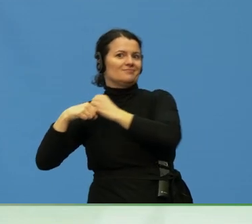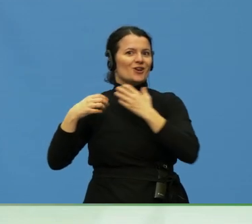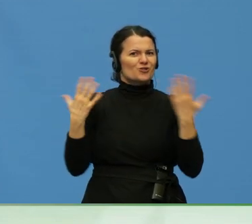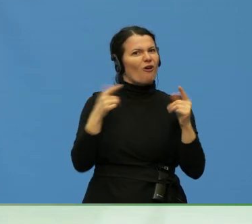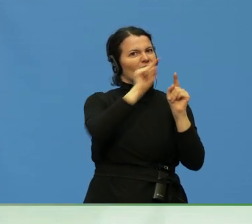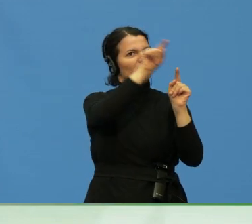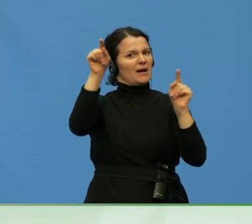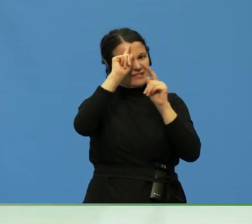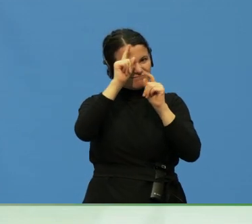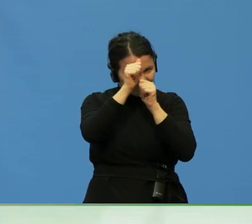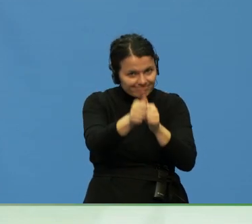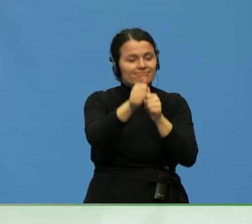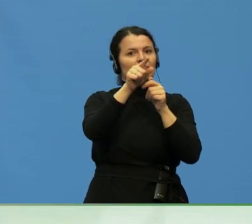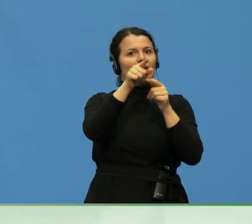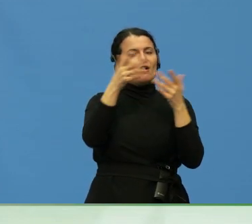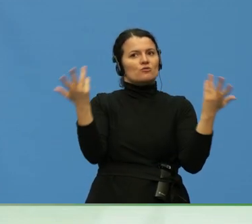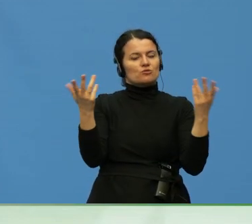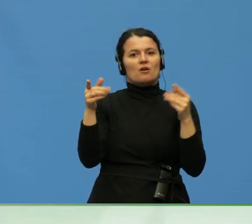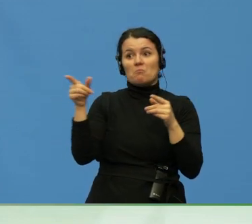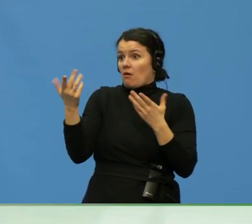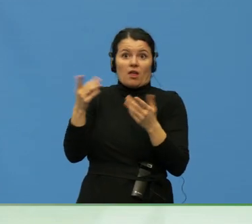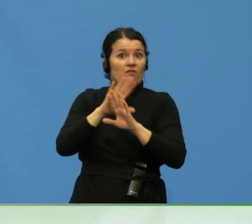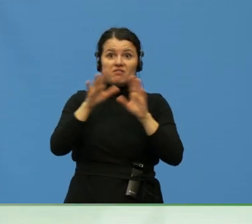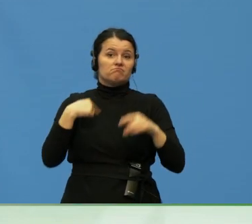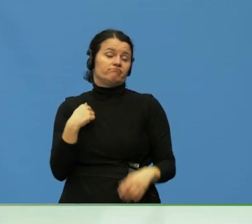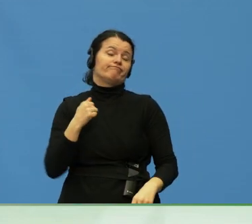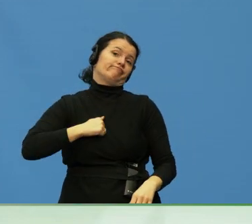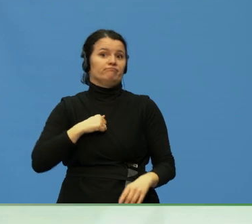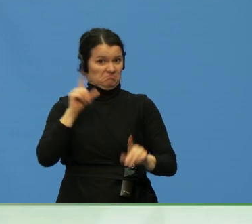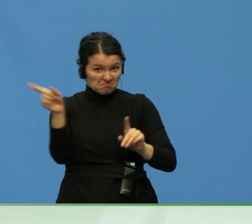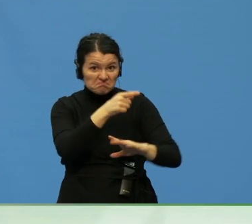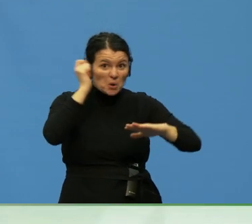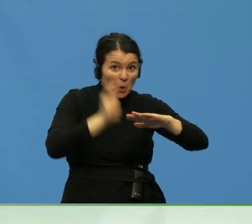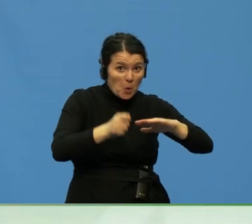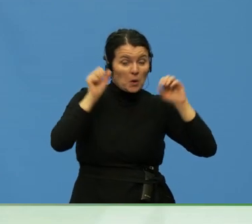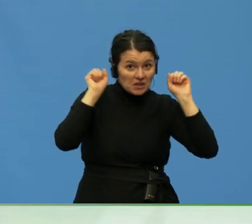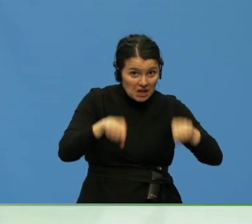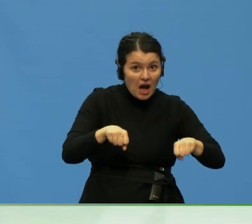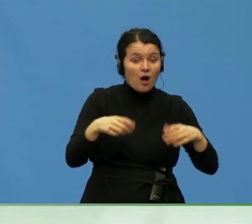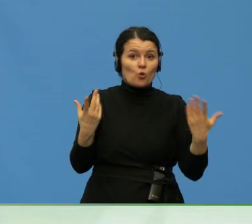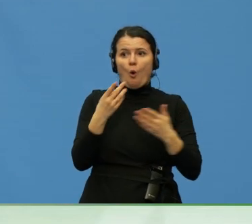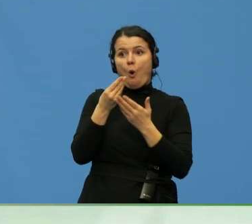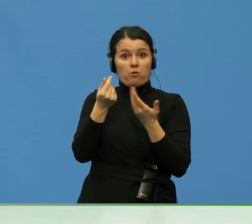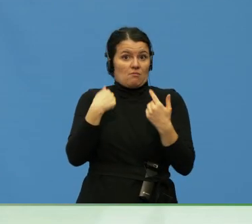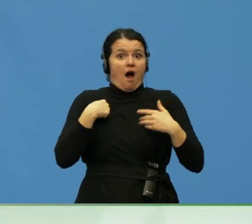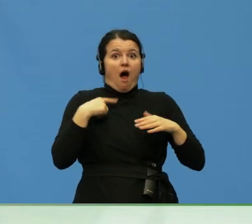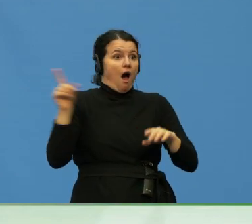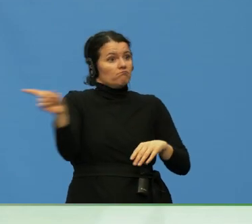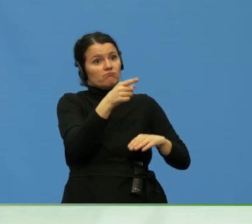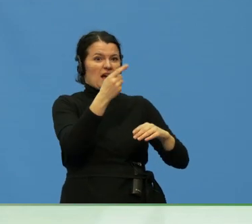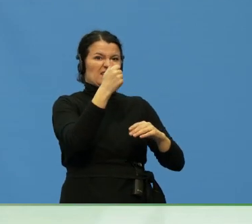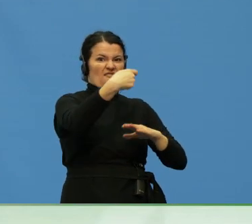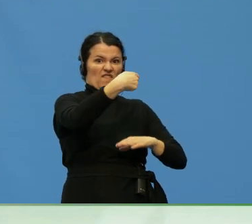there a right to remedy that removes a barrier, or a right to financial compensation only for losses and extra